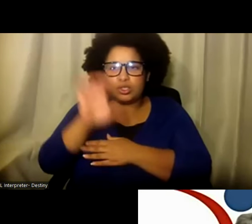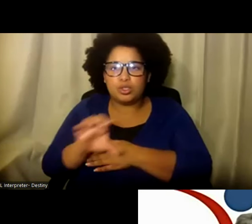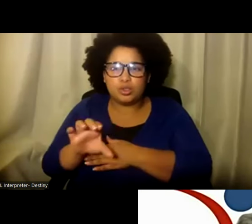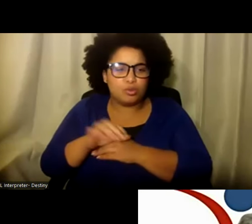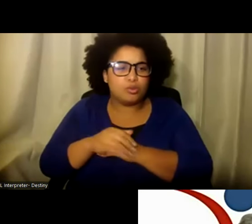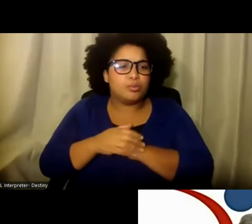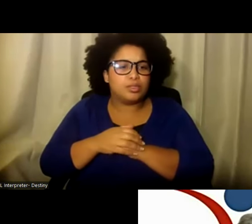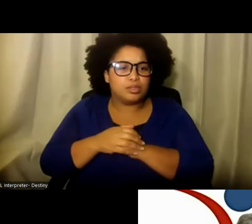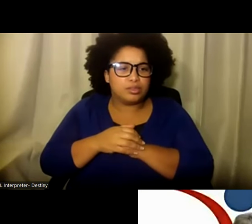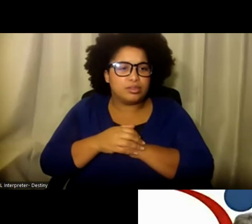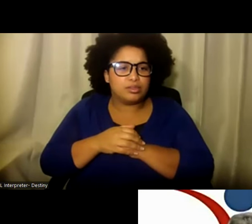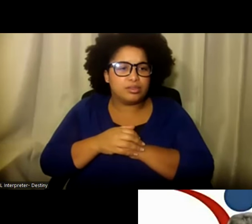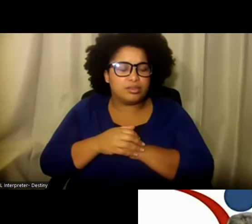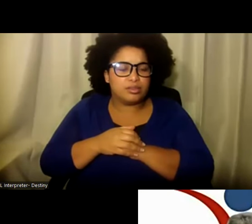the